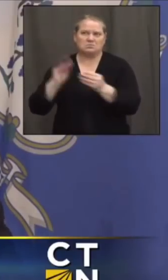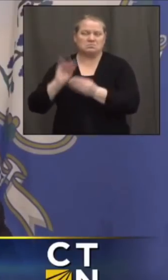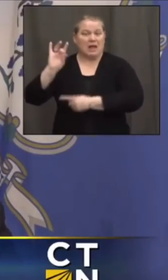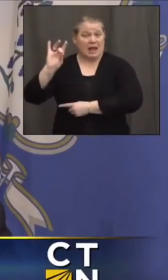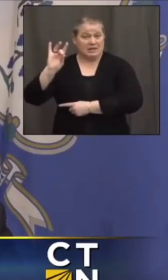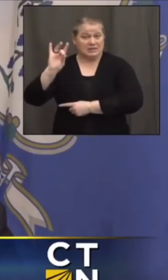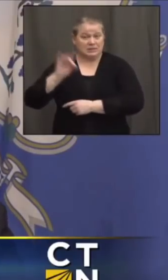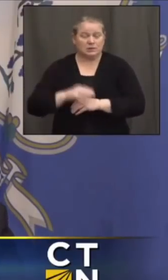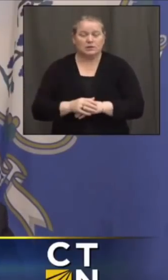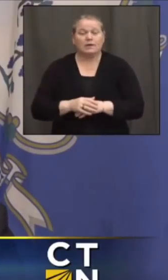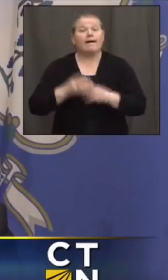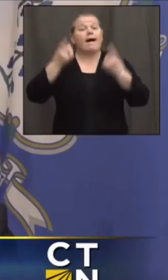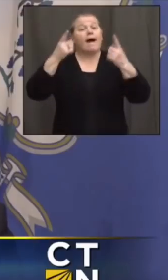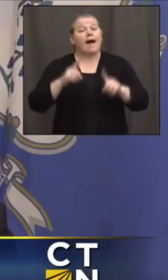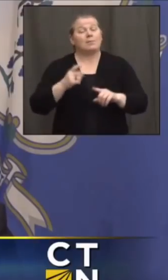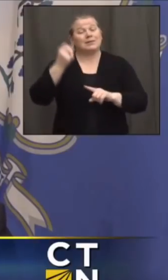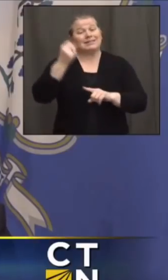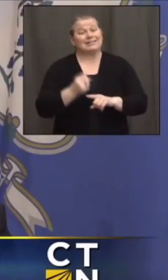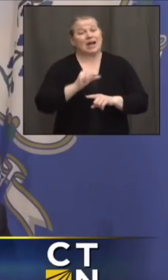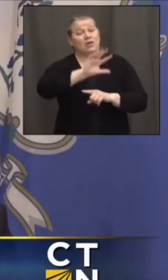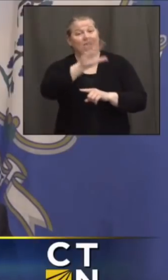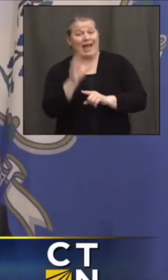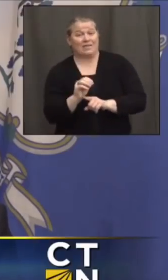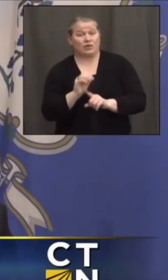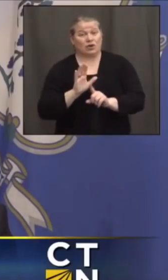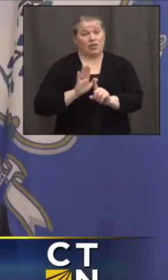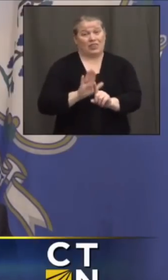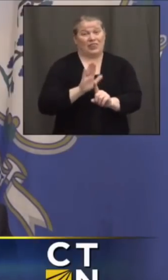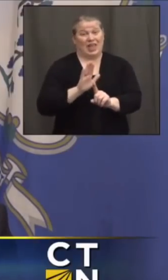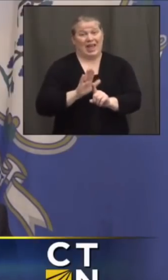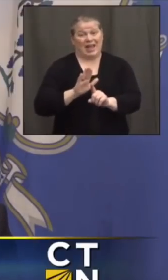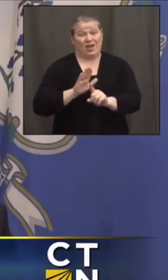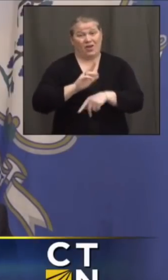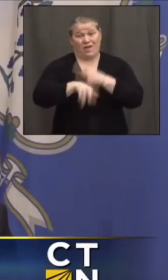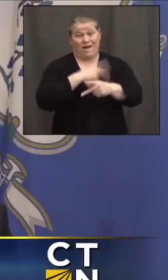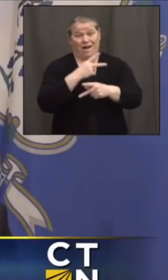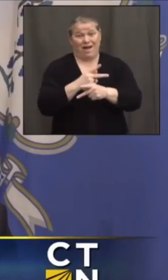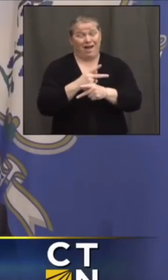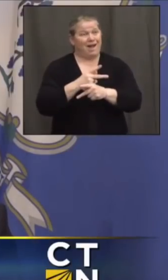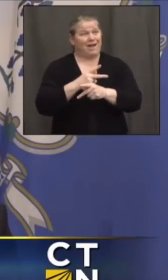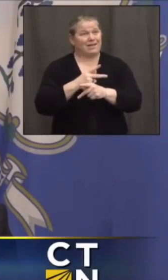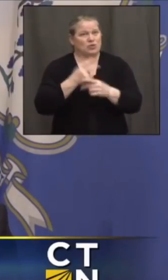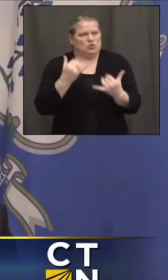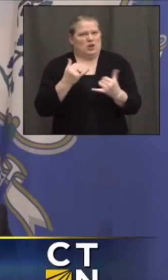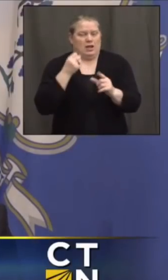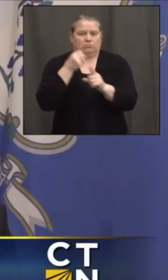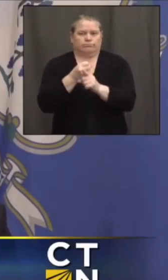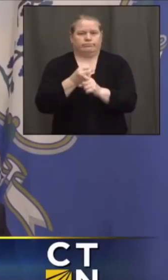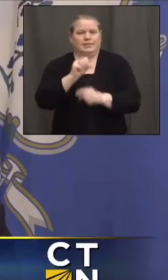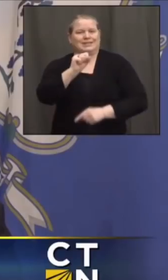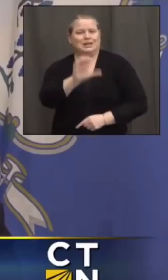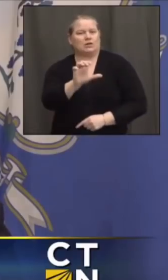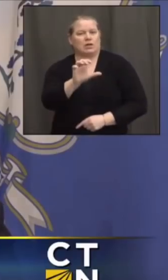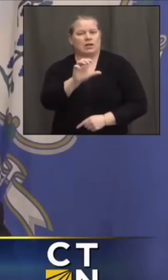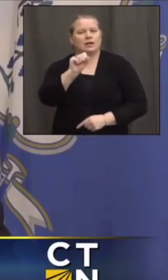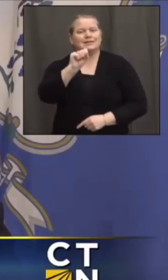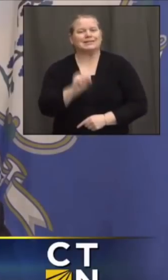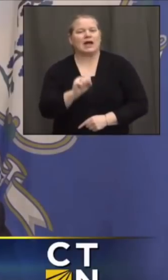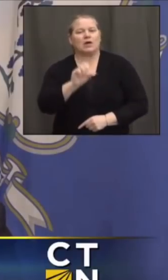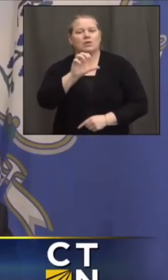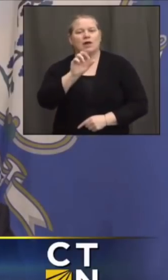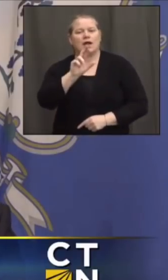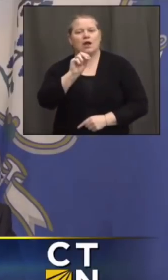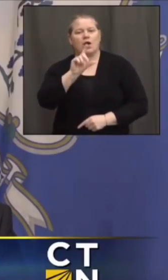today we found the South African variant in South Carolina, I think it was. Right now, I think